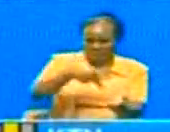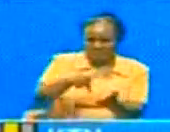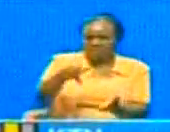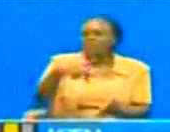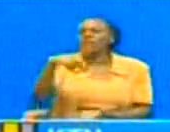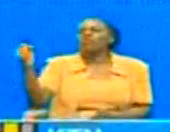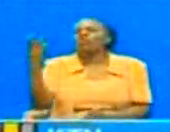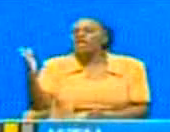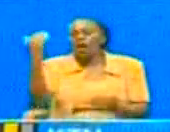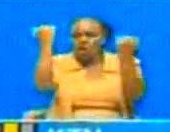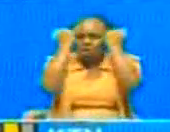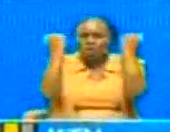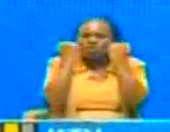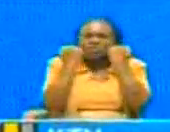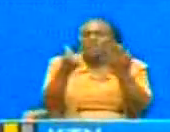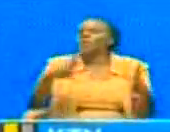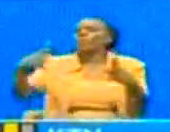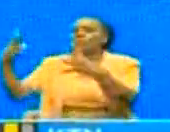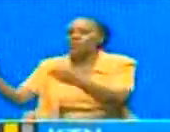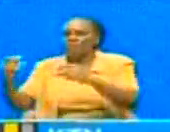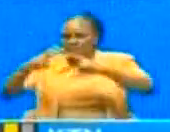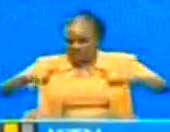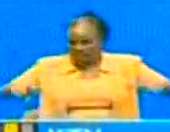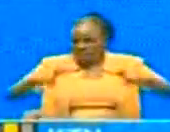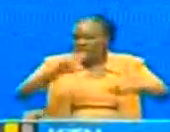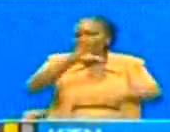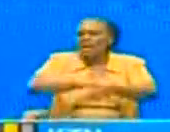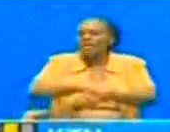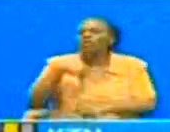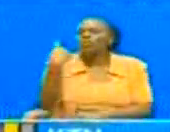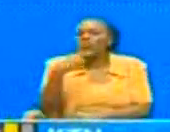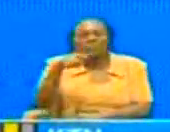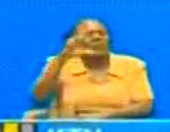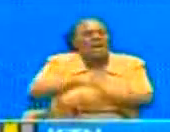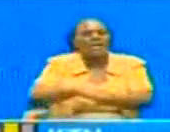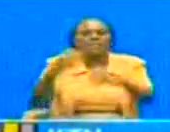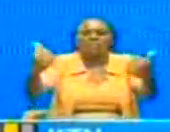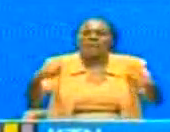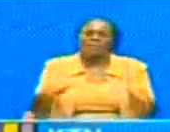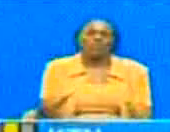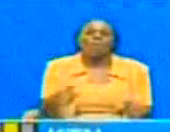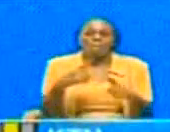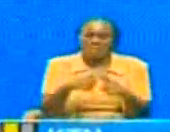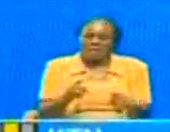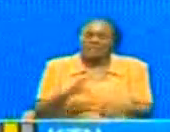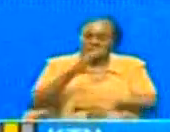walikuwa wameenda kotini wamepotea. Tunajaribu kutafuta ni nani wamepotea, lakini watapatikana.